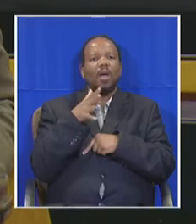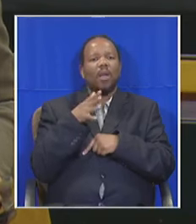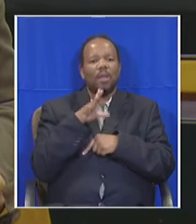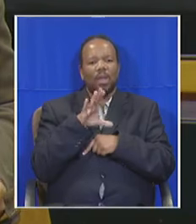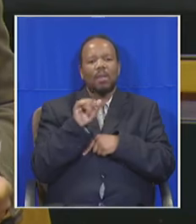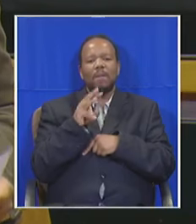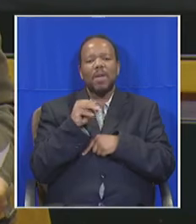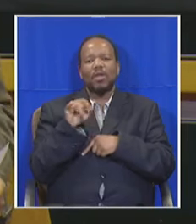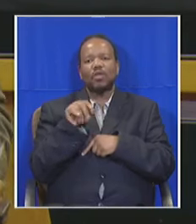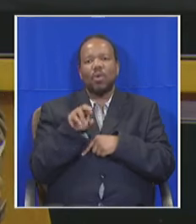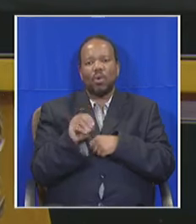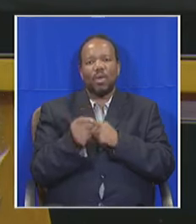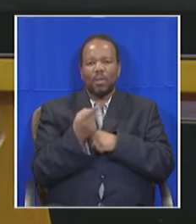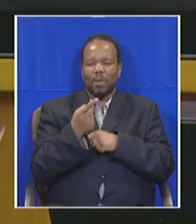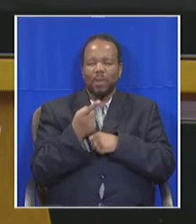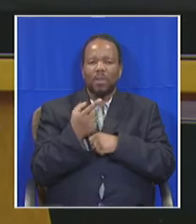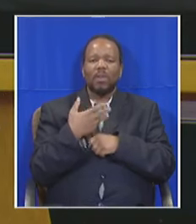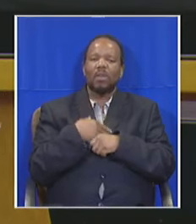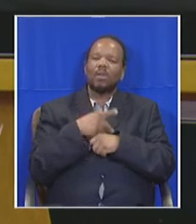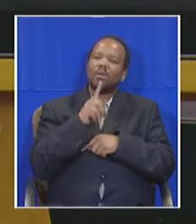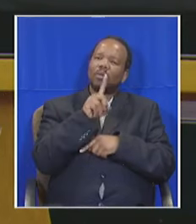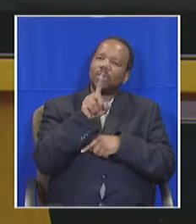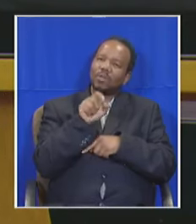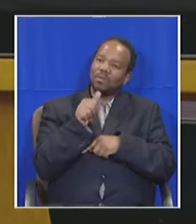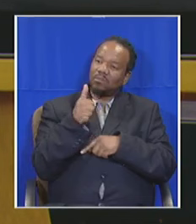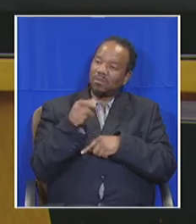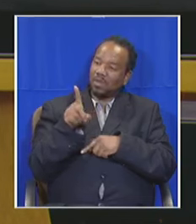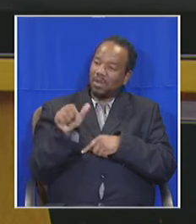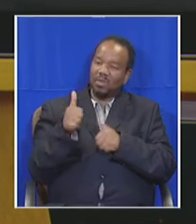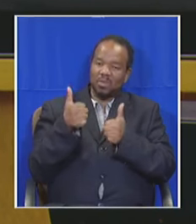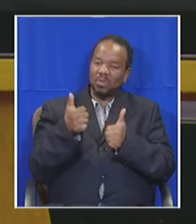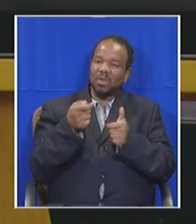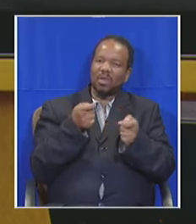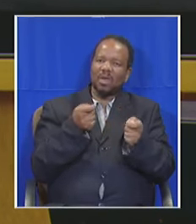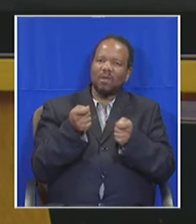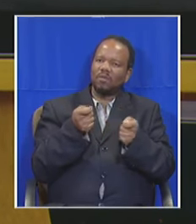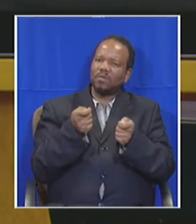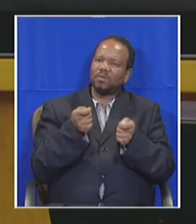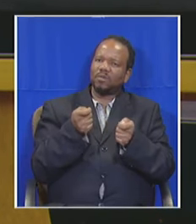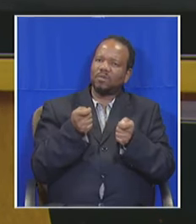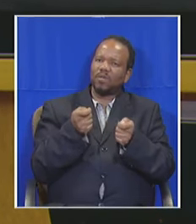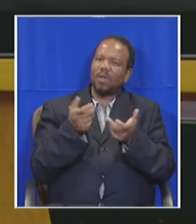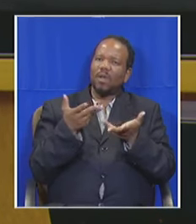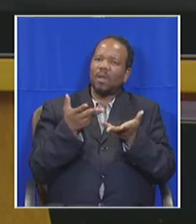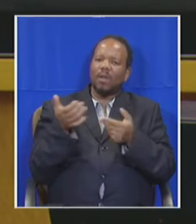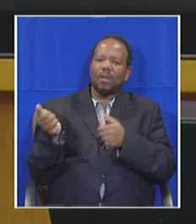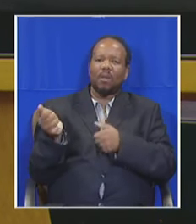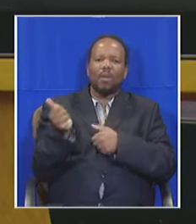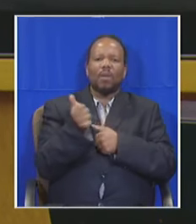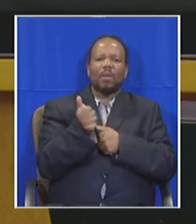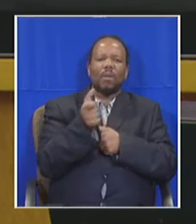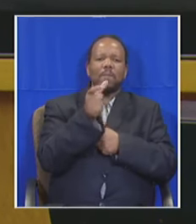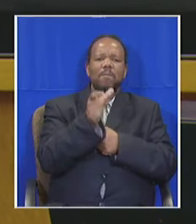good governance, Chairperson, to continue employing a convicted